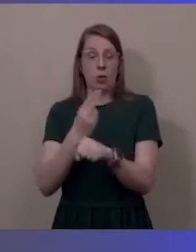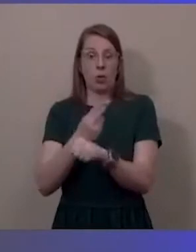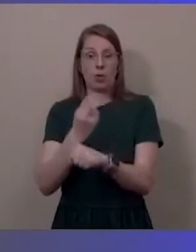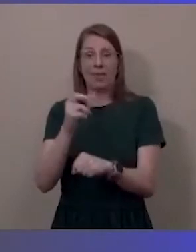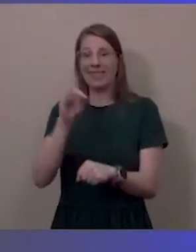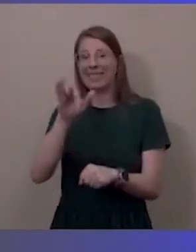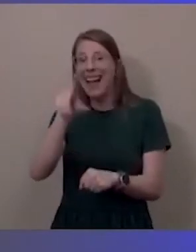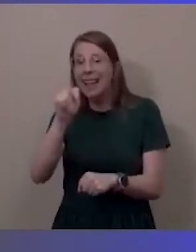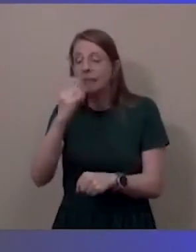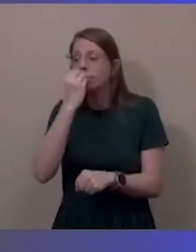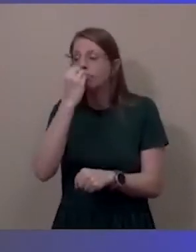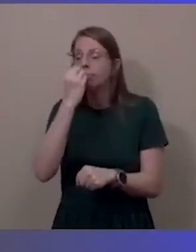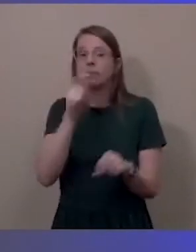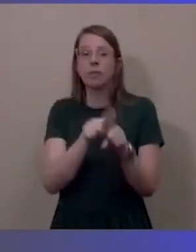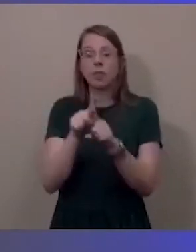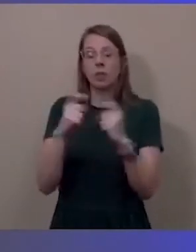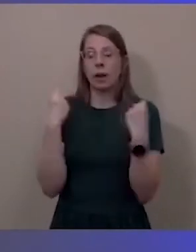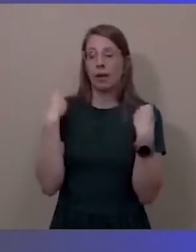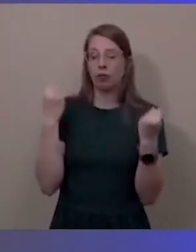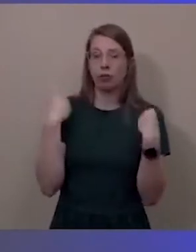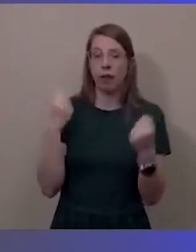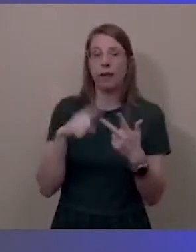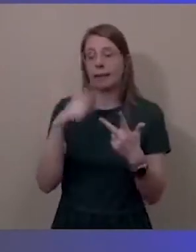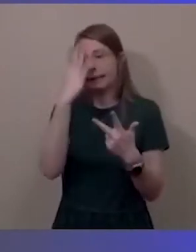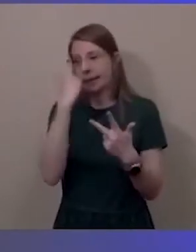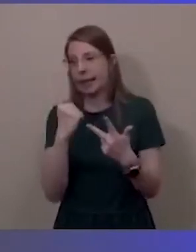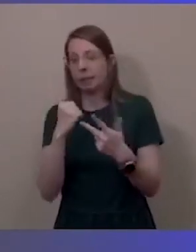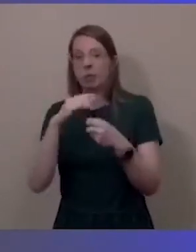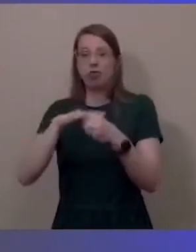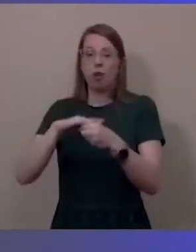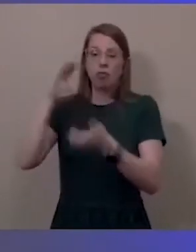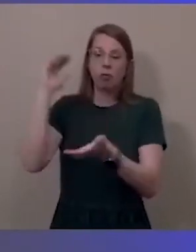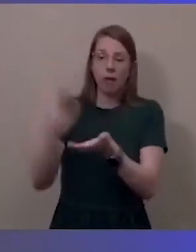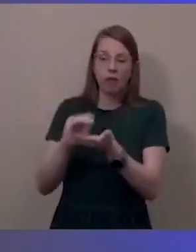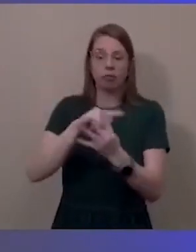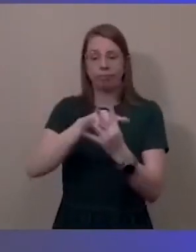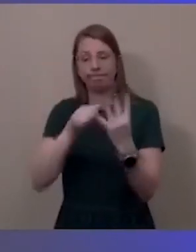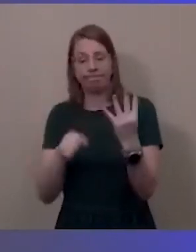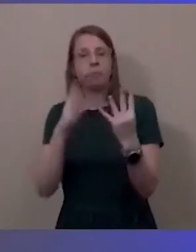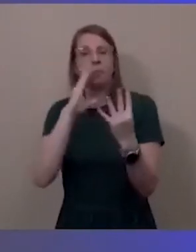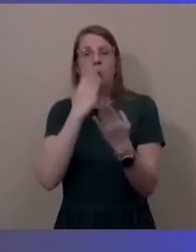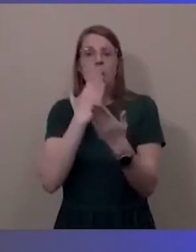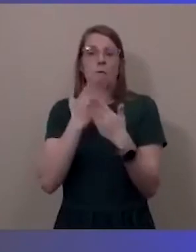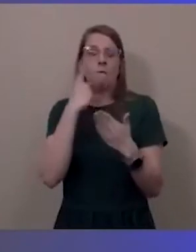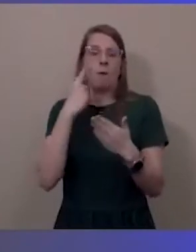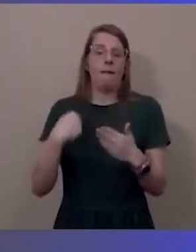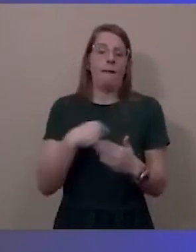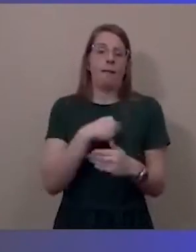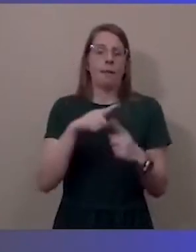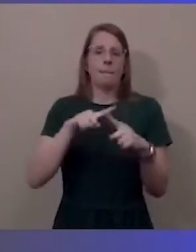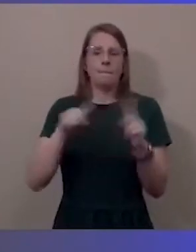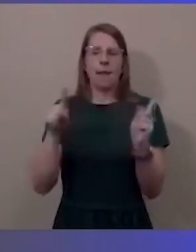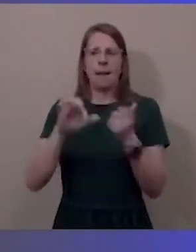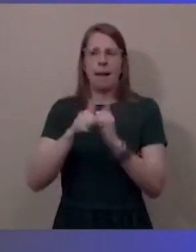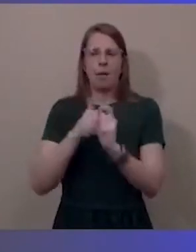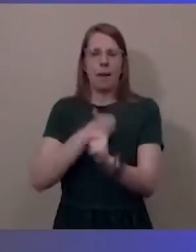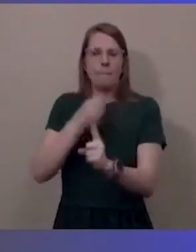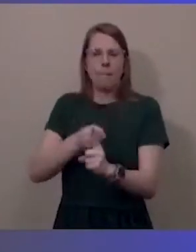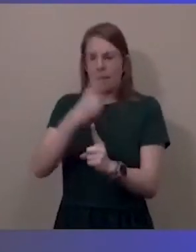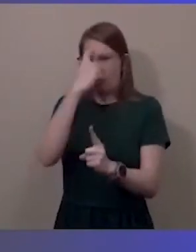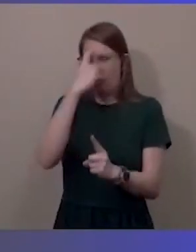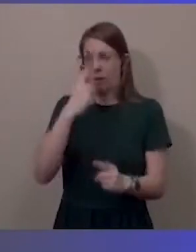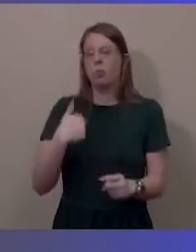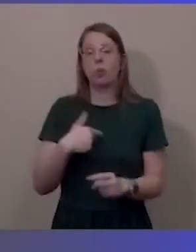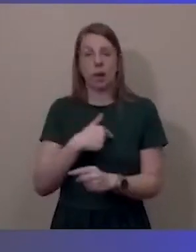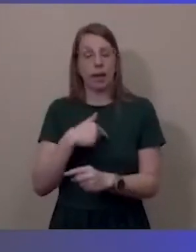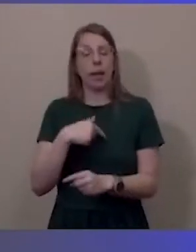and exercise and sleep and stress reduction and all these things that we know are good for us, but how do they really impact the brain? And we do believe